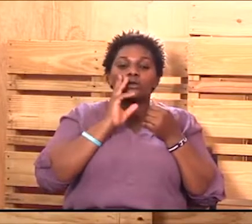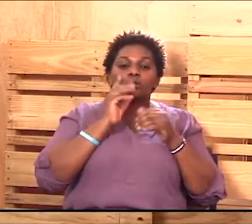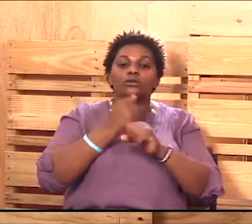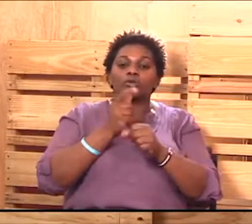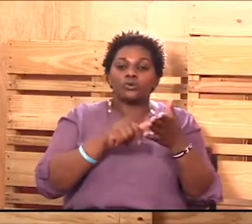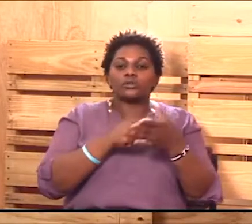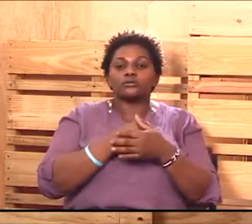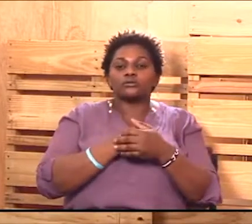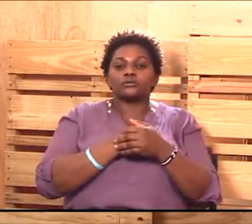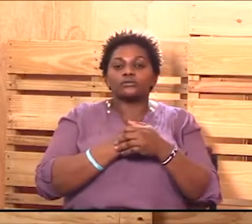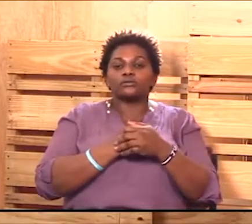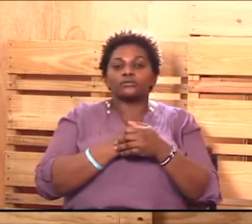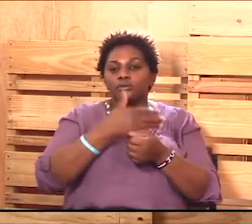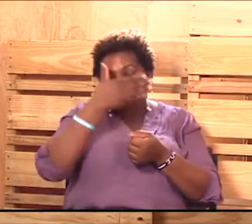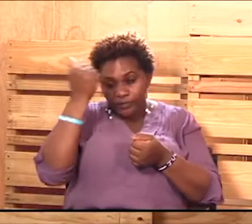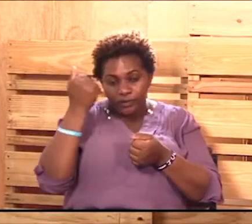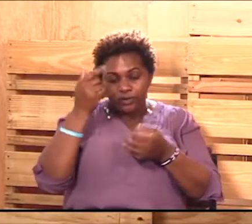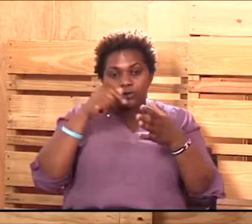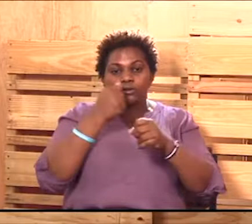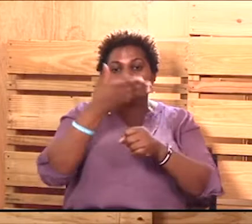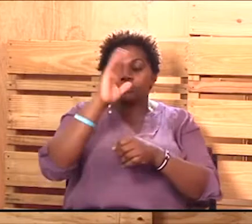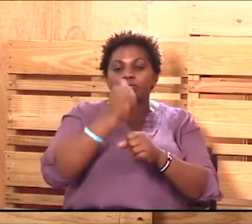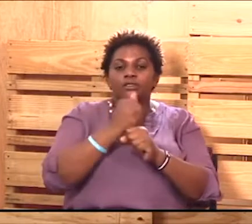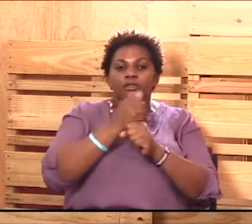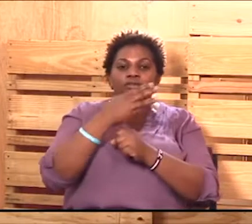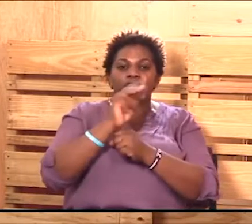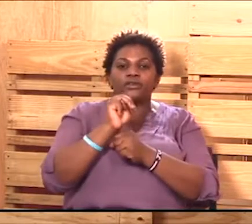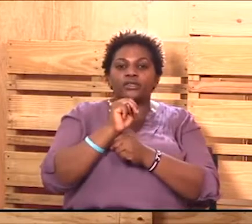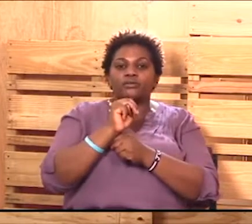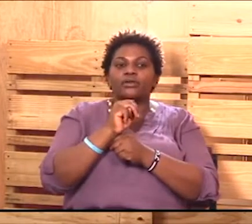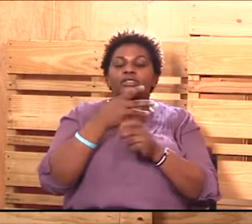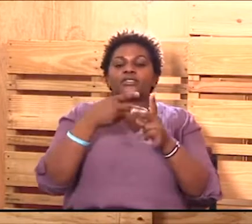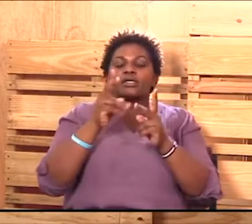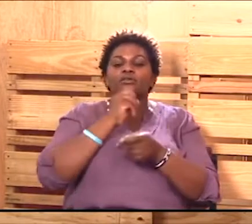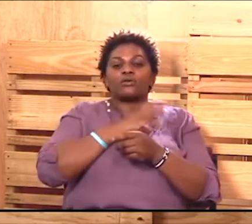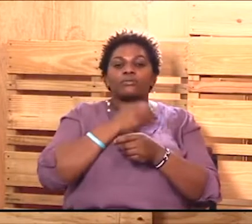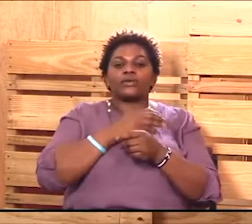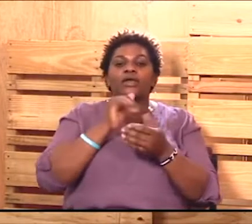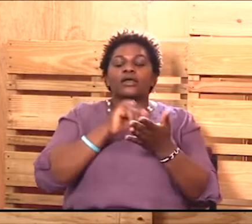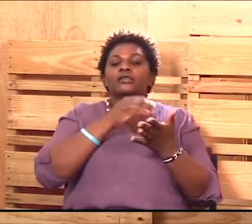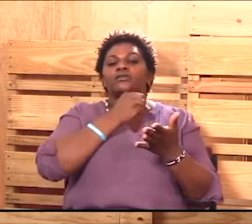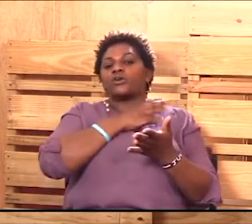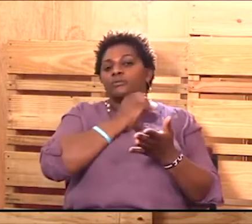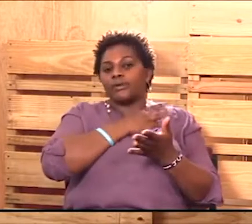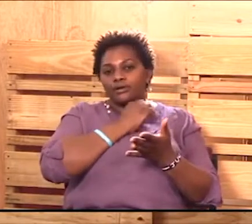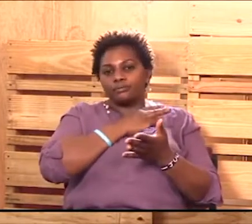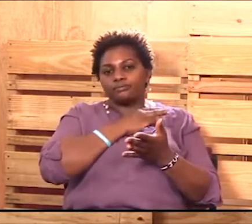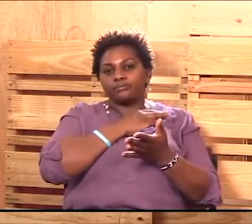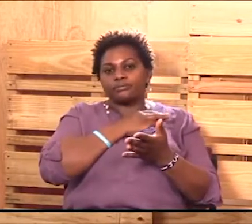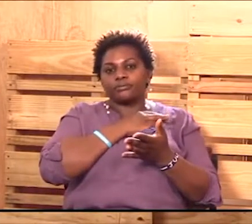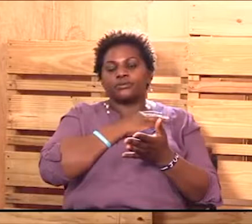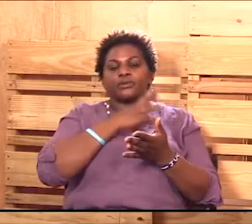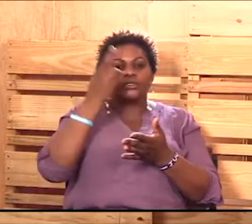did they do again? They forget what God had done for them, and they started complaining. They started grumbling to Moses. And he's